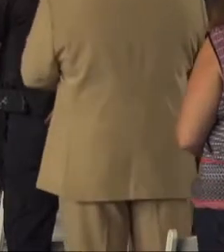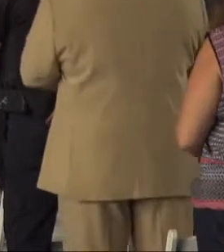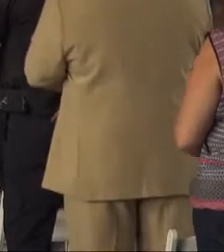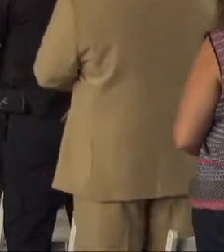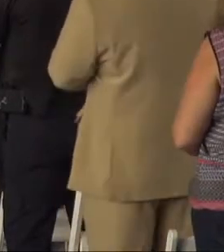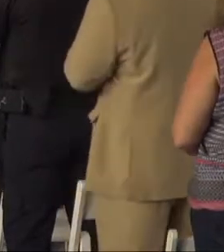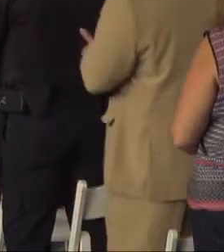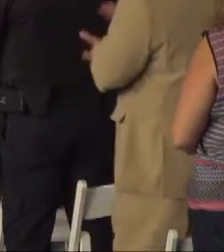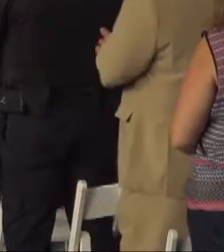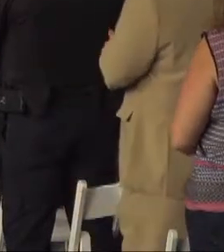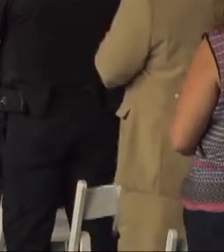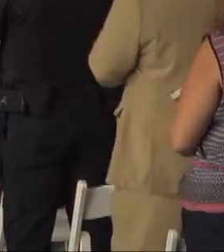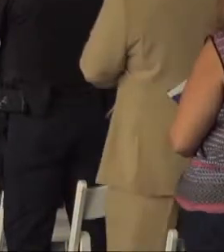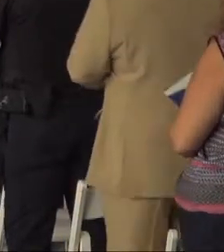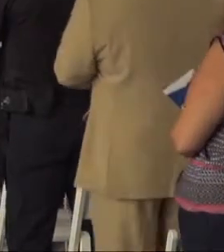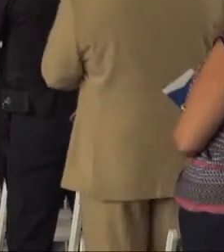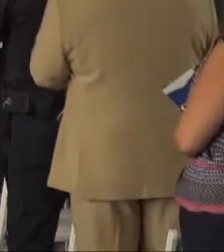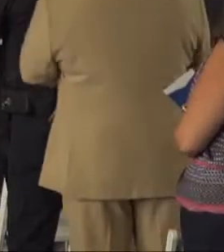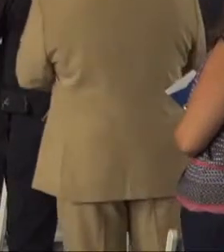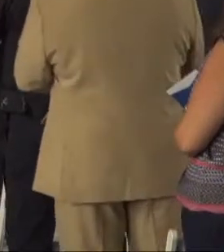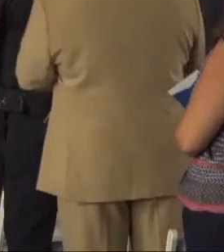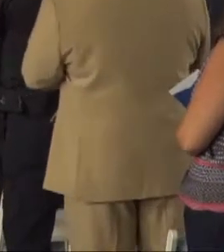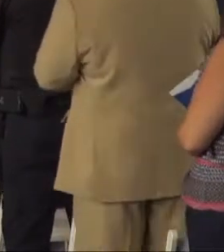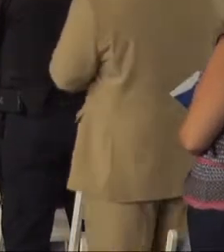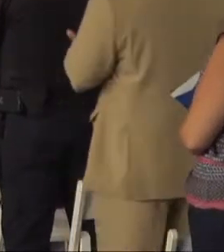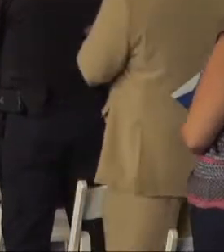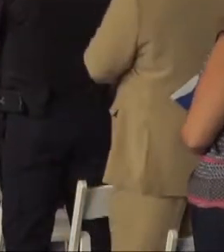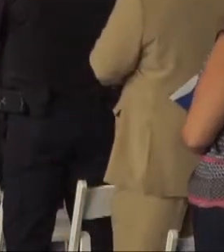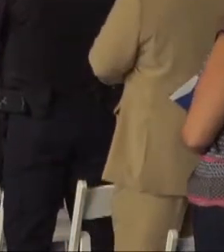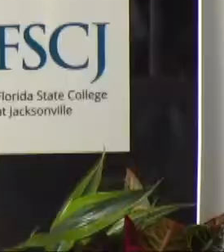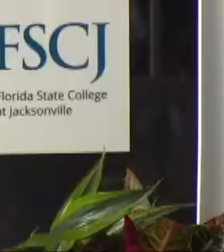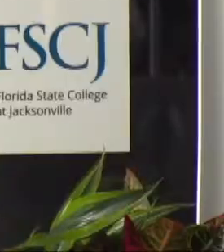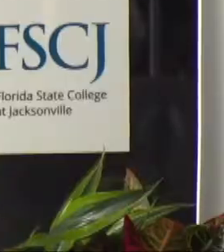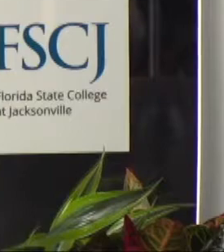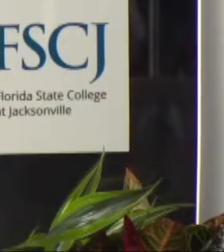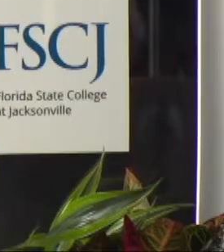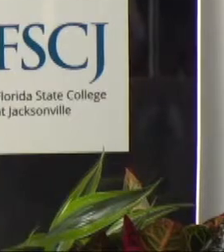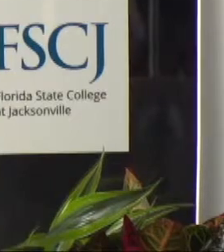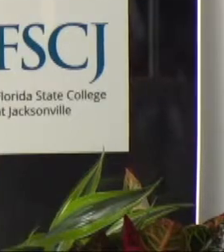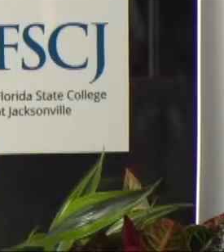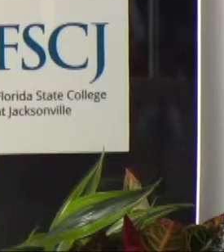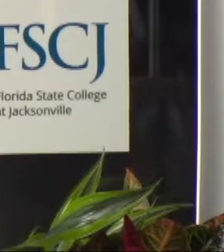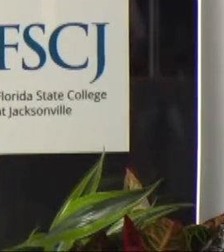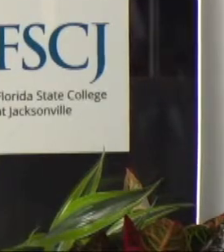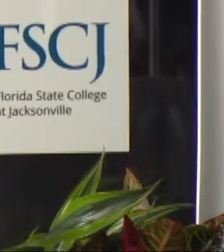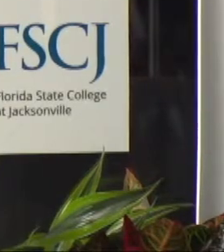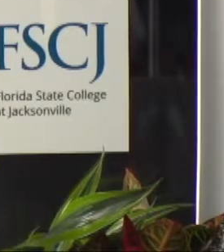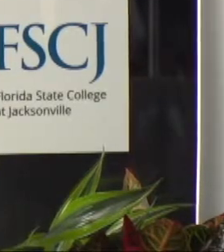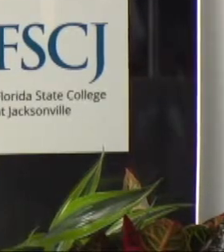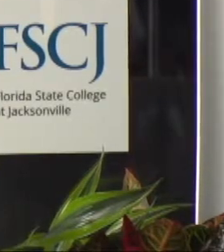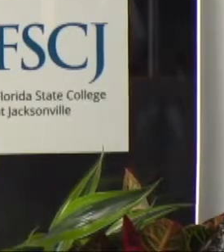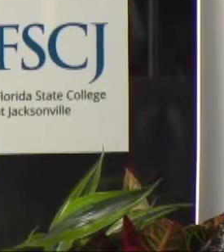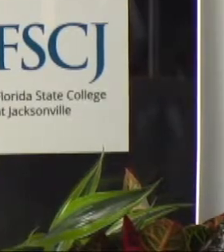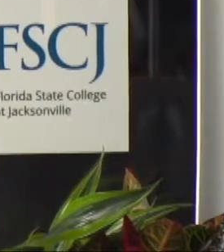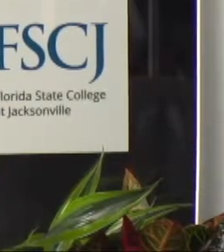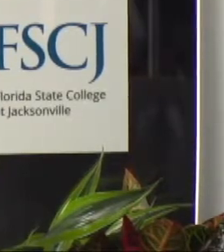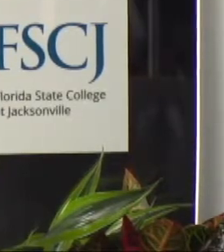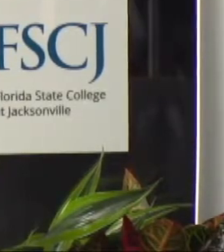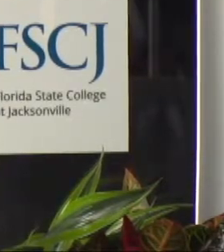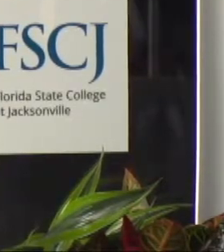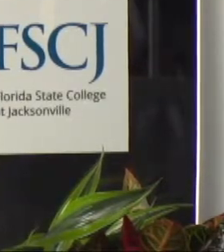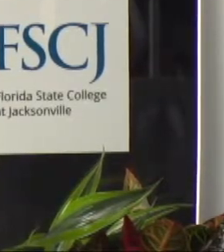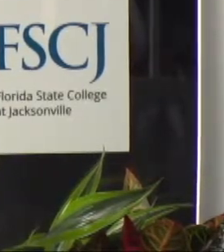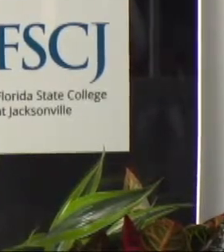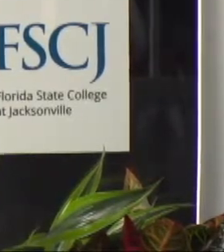Situations always trying to bring you down. Gotta know it's gonna change. It's gonna change and